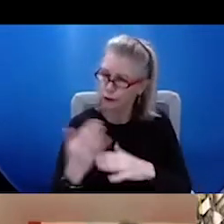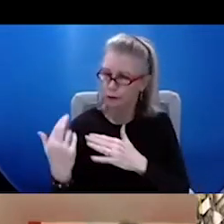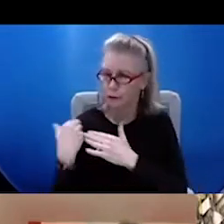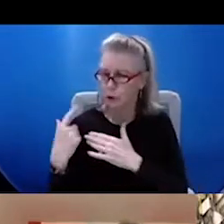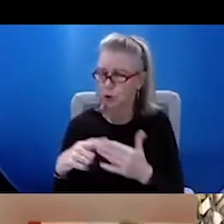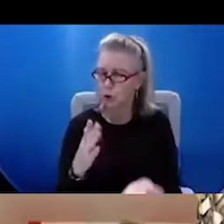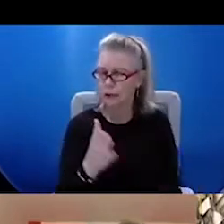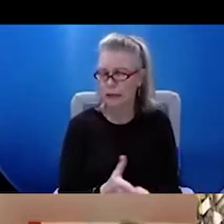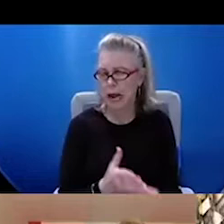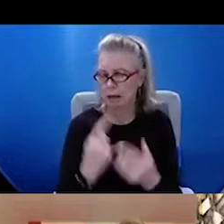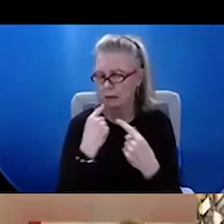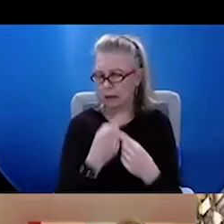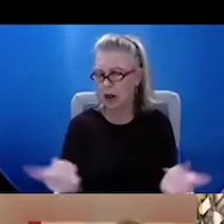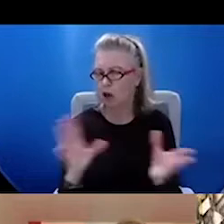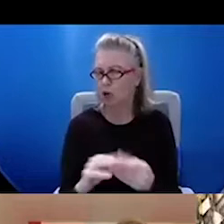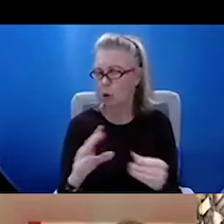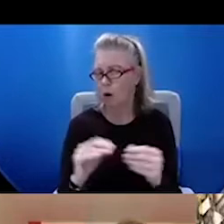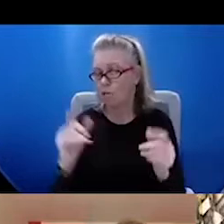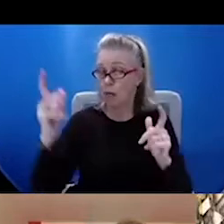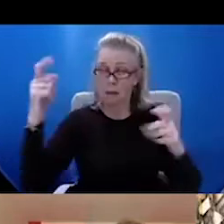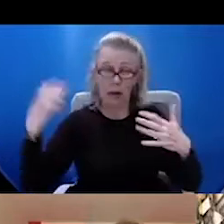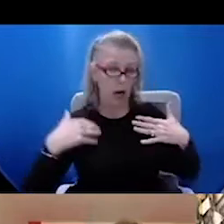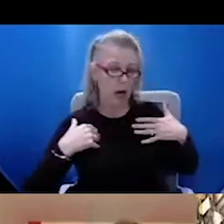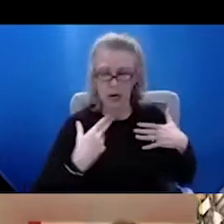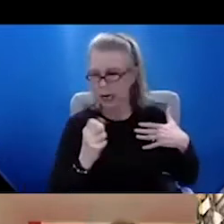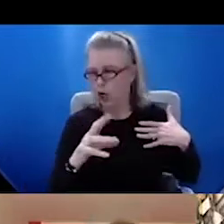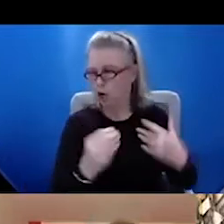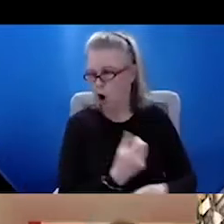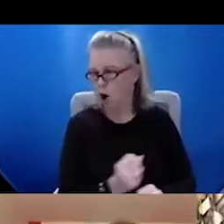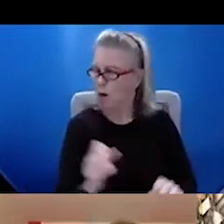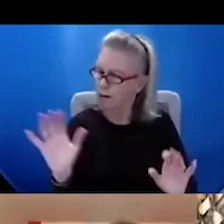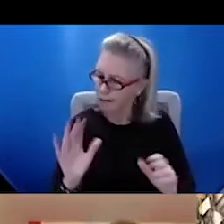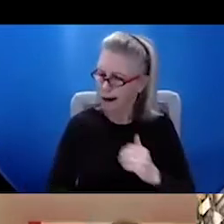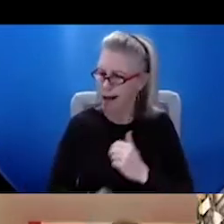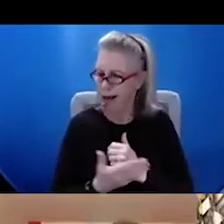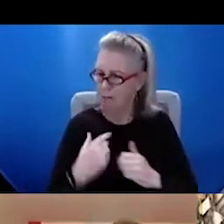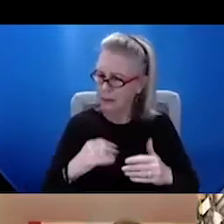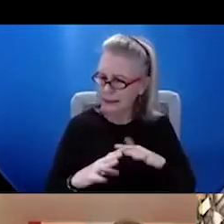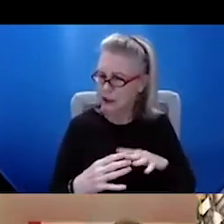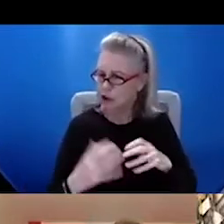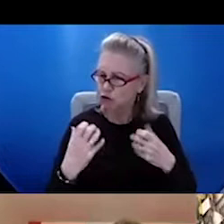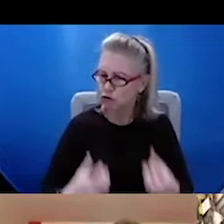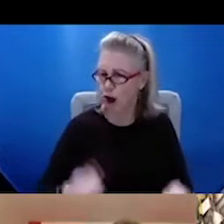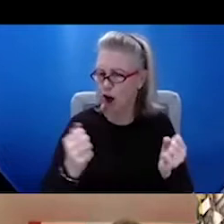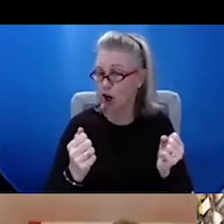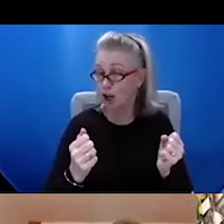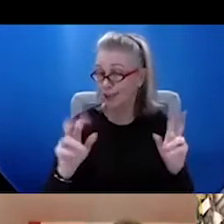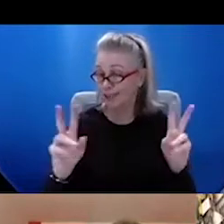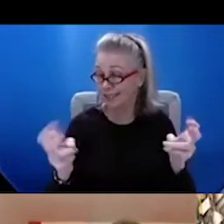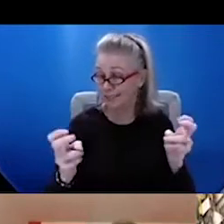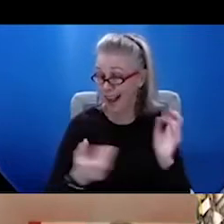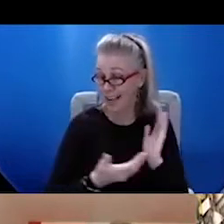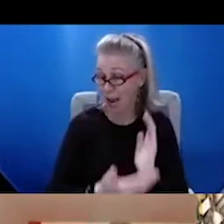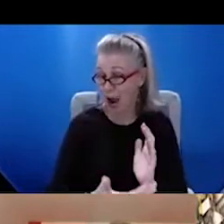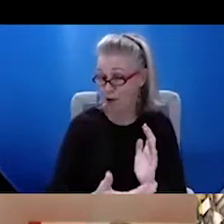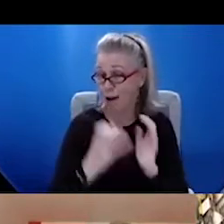stop telling the story of the big hero, and to help us knitting stronger carrier bags. Because as Le